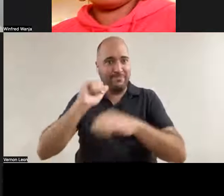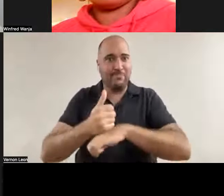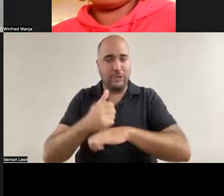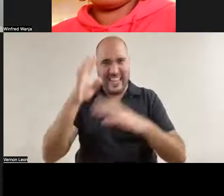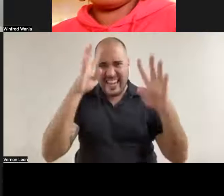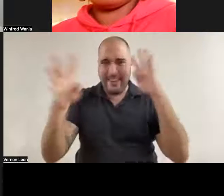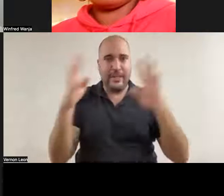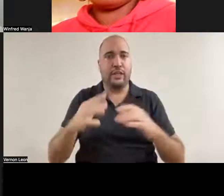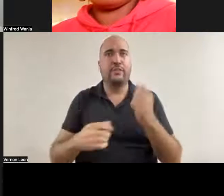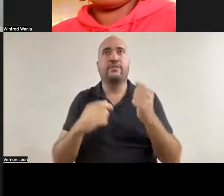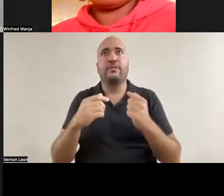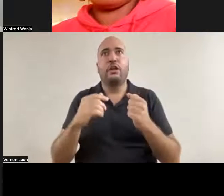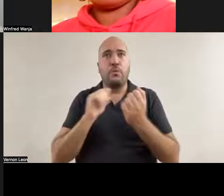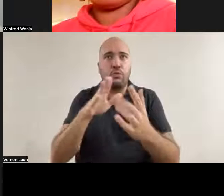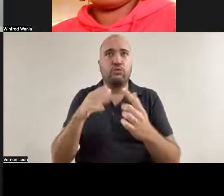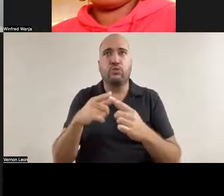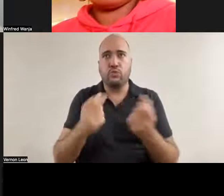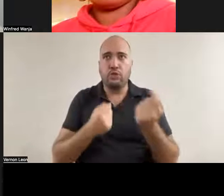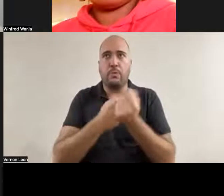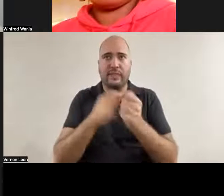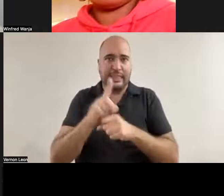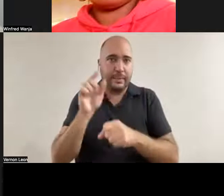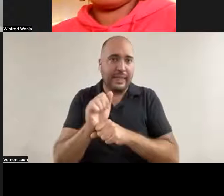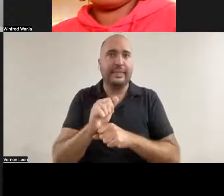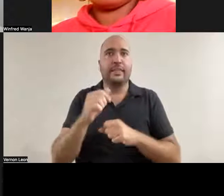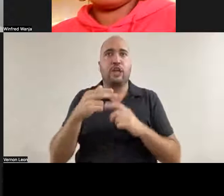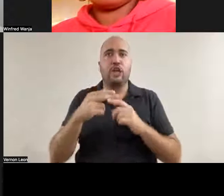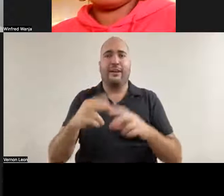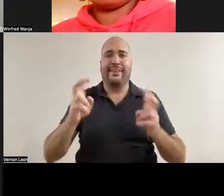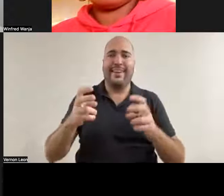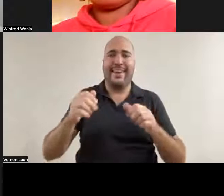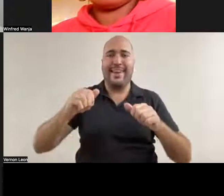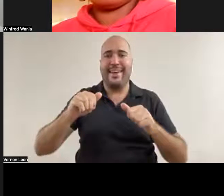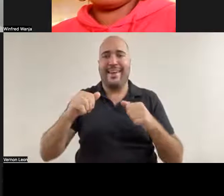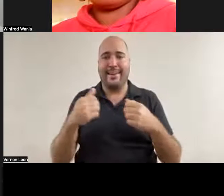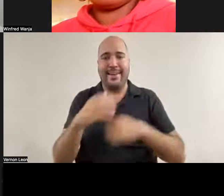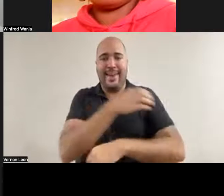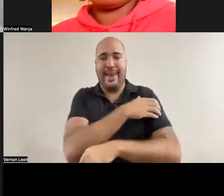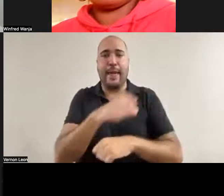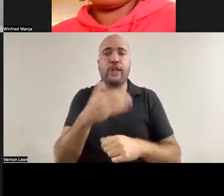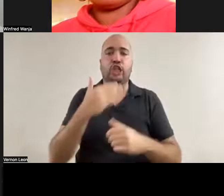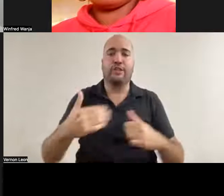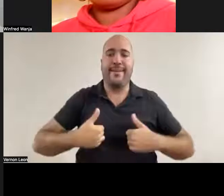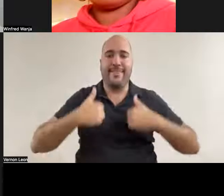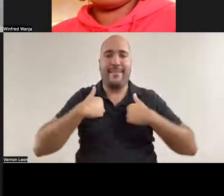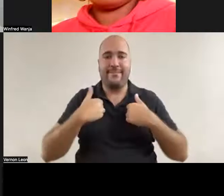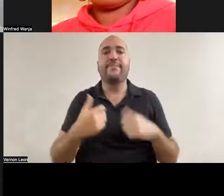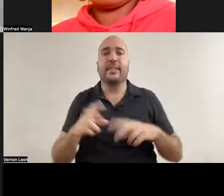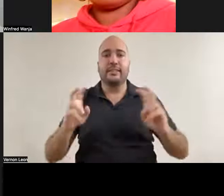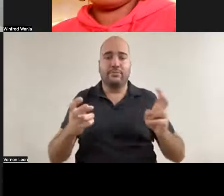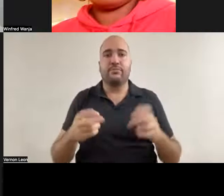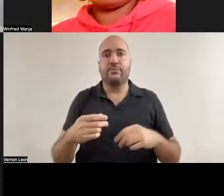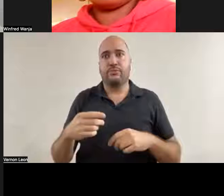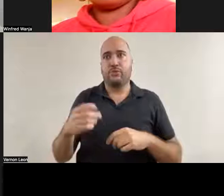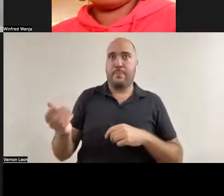disability supports and services called Enabling Good Lives. So to go back to your question, Mary, in New Zealand,